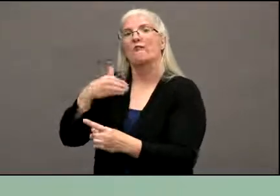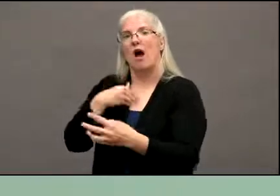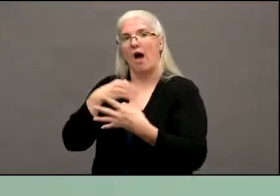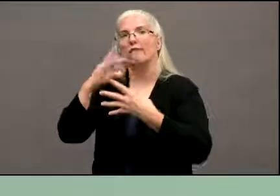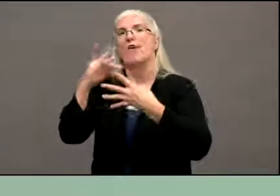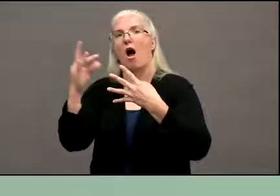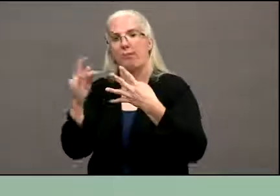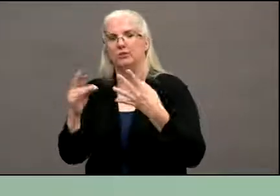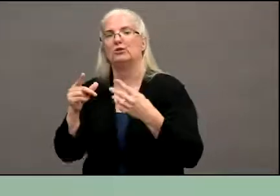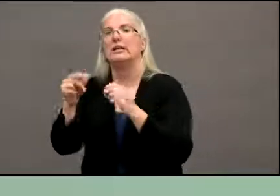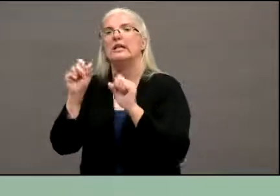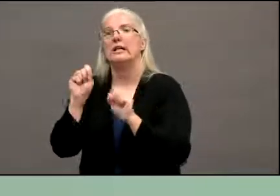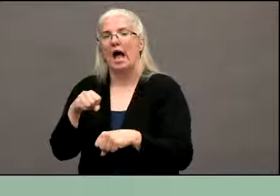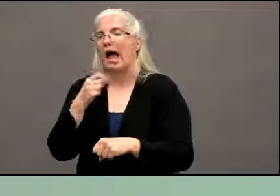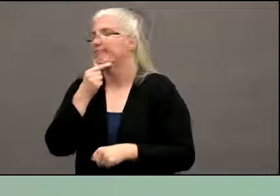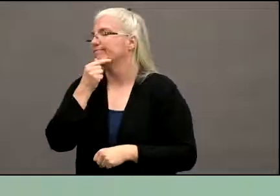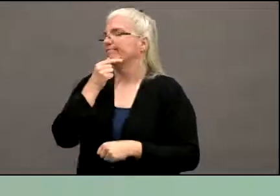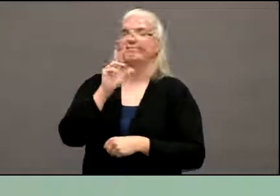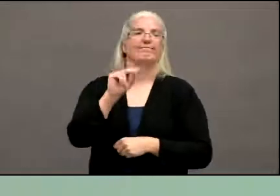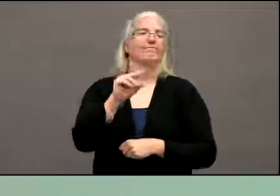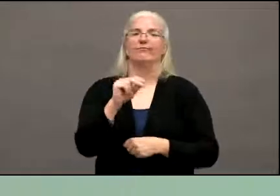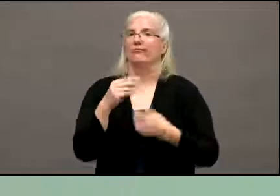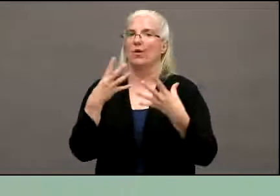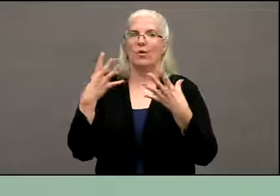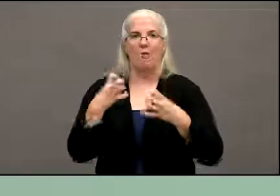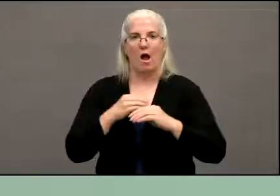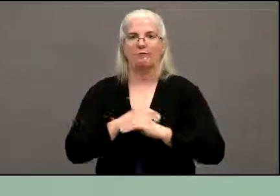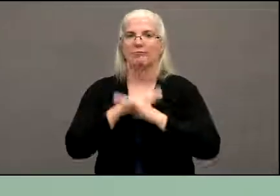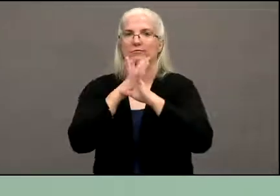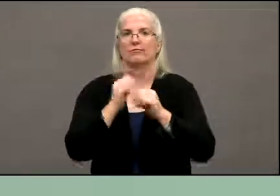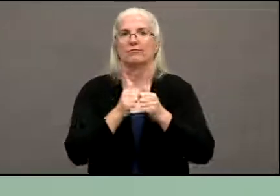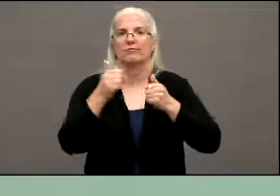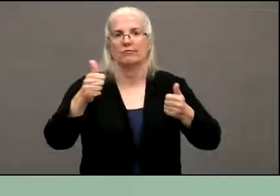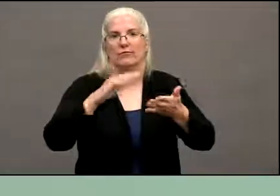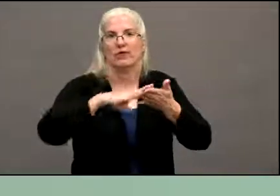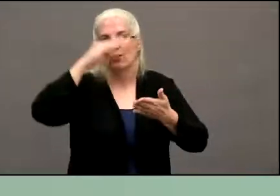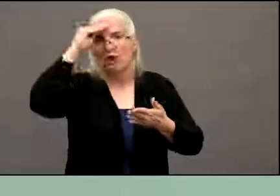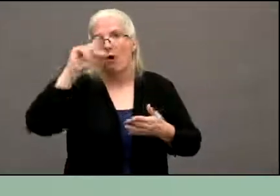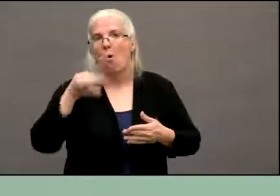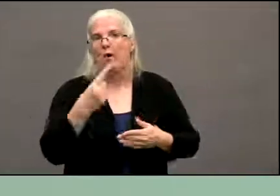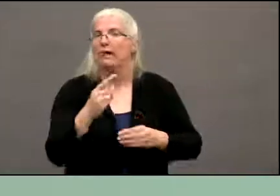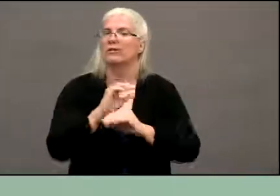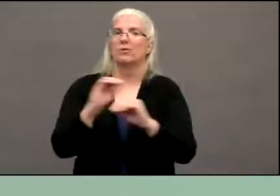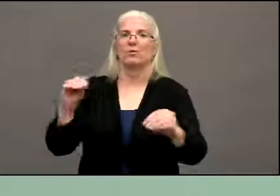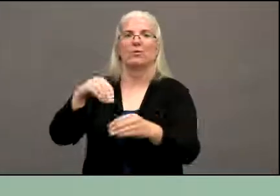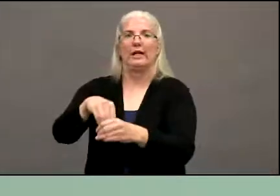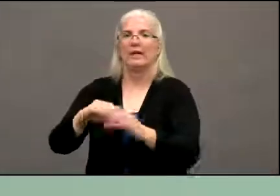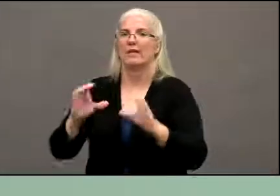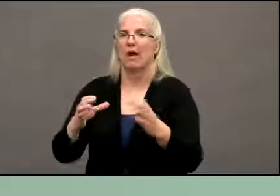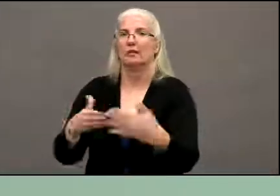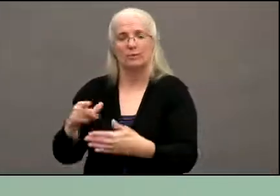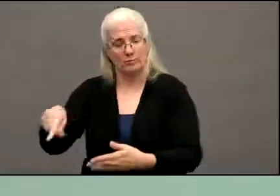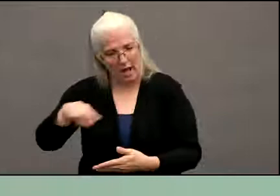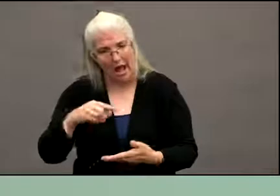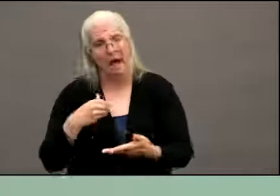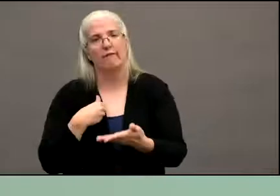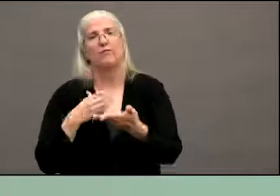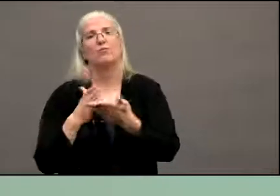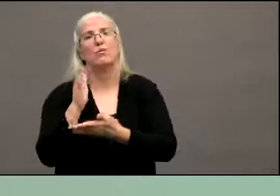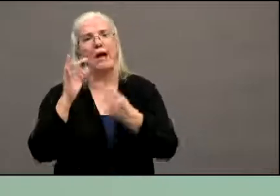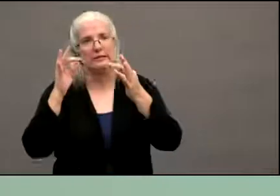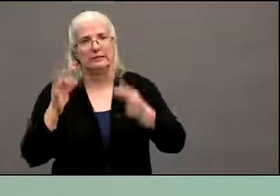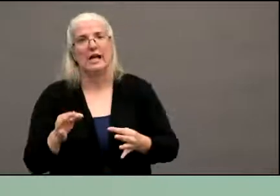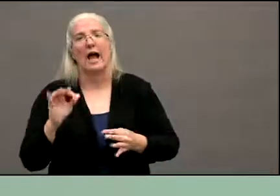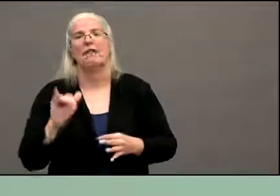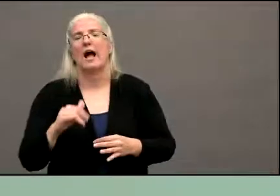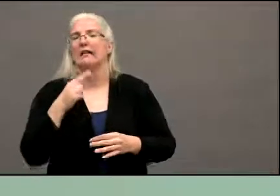allow it after a certain amount of time, the districts do have the leeway to not opt in, to just say that's